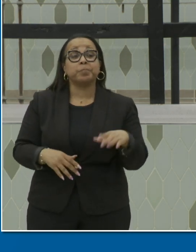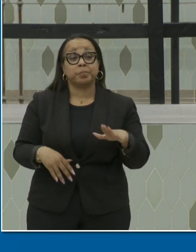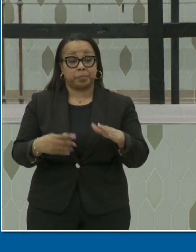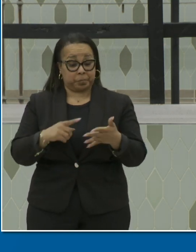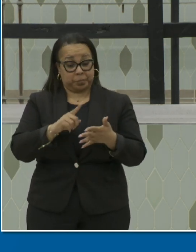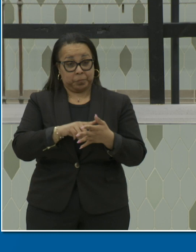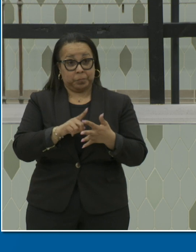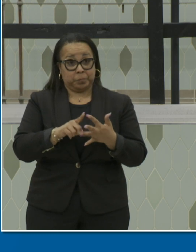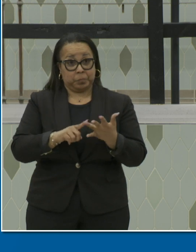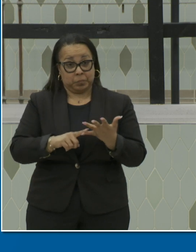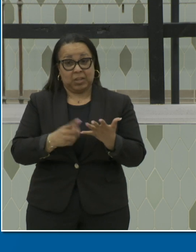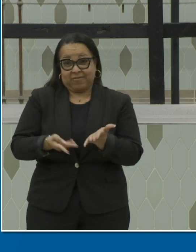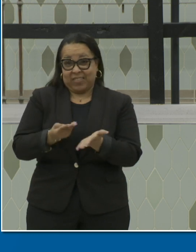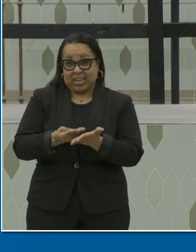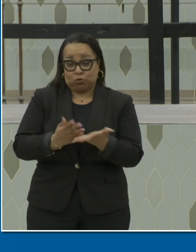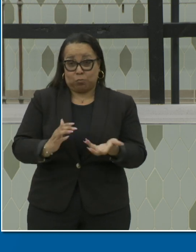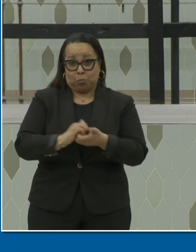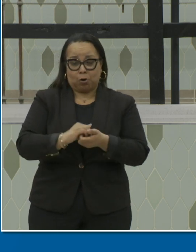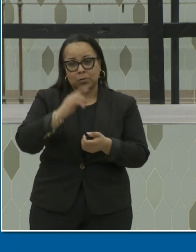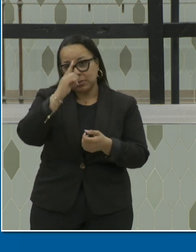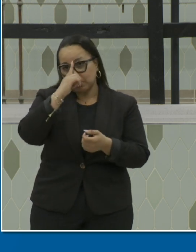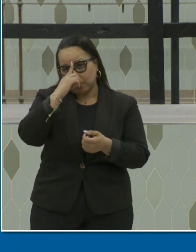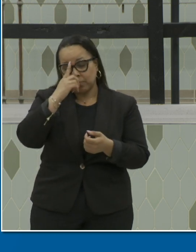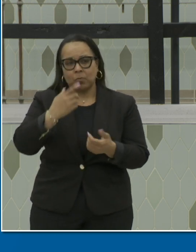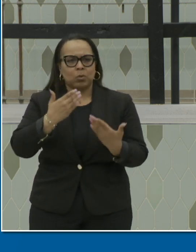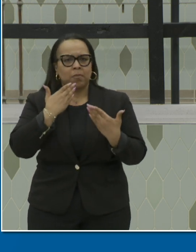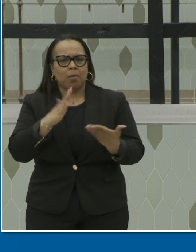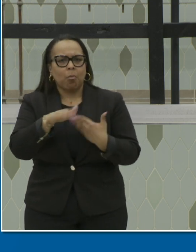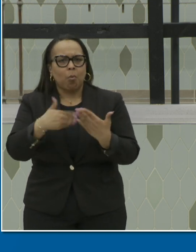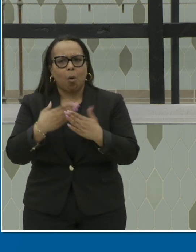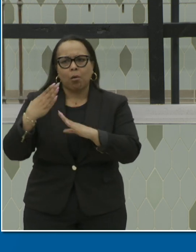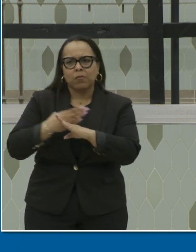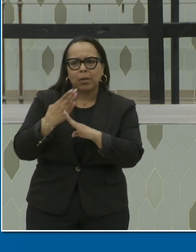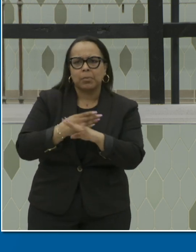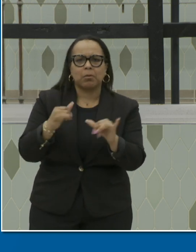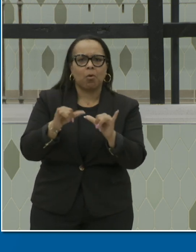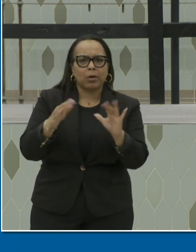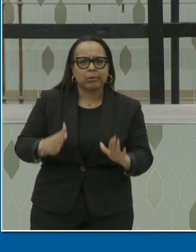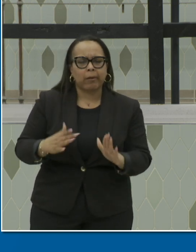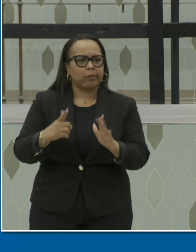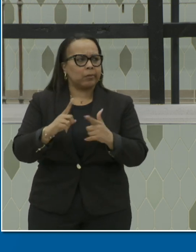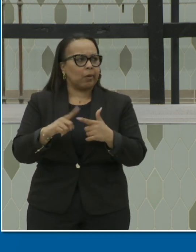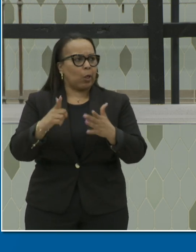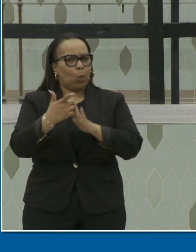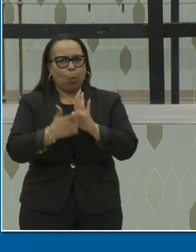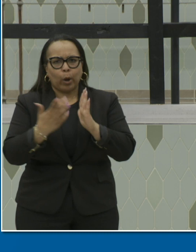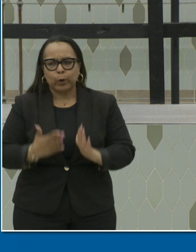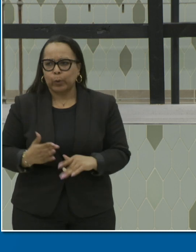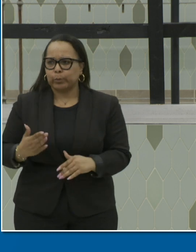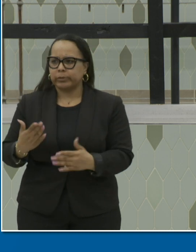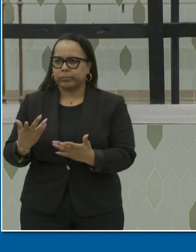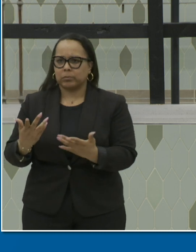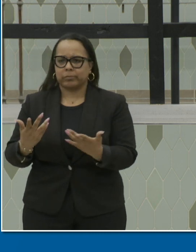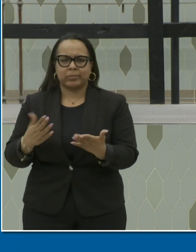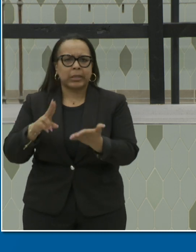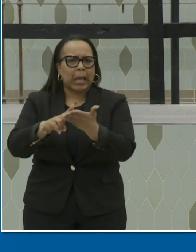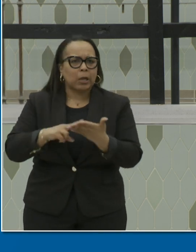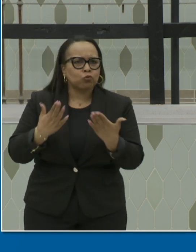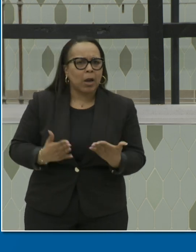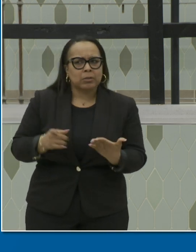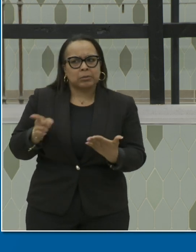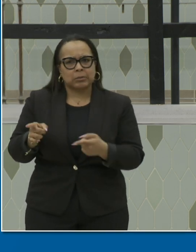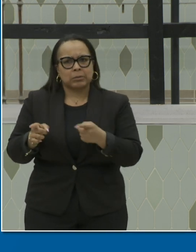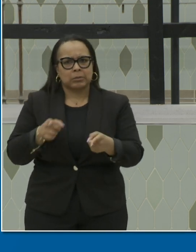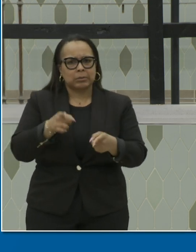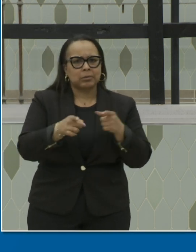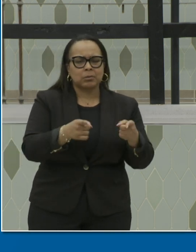this, the financial partners, we want to congratulate all the development team, the architects, the lawyers, the contractors that have done